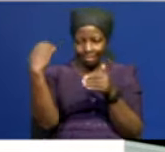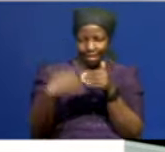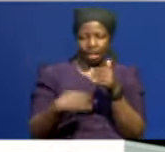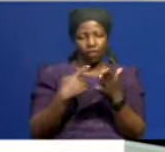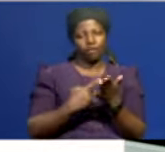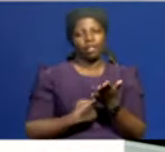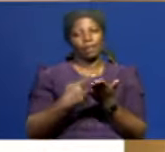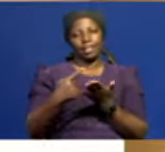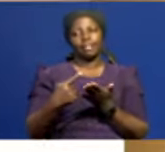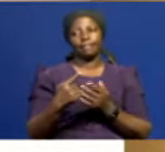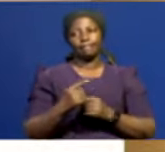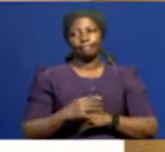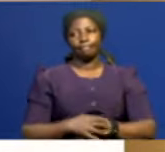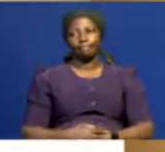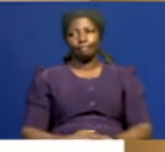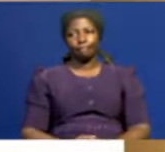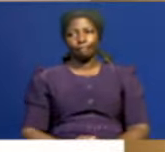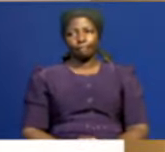week.